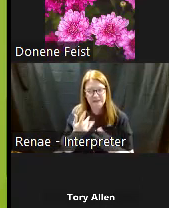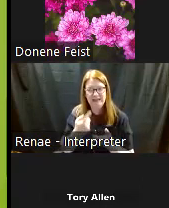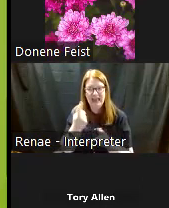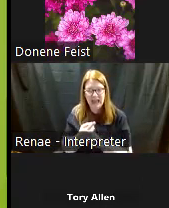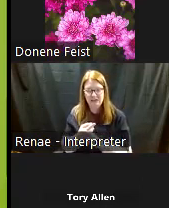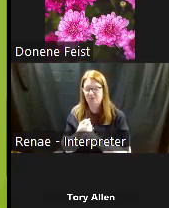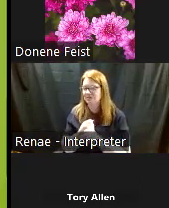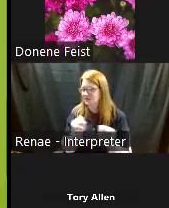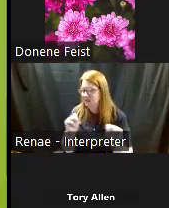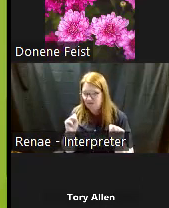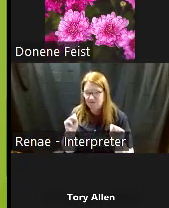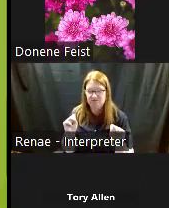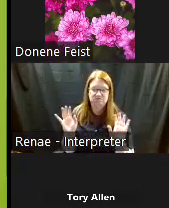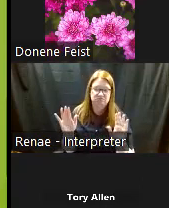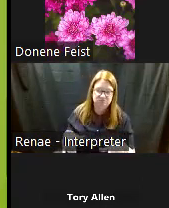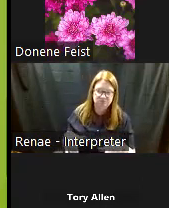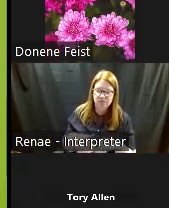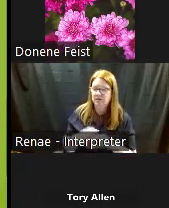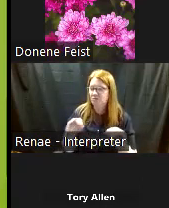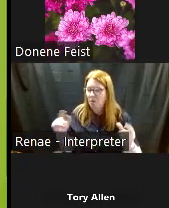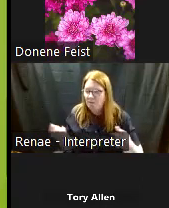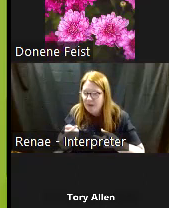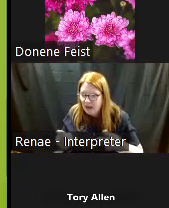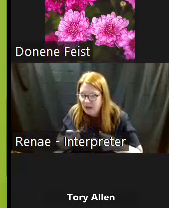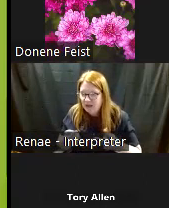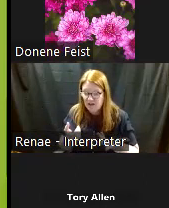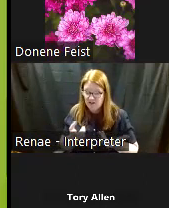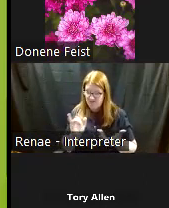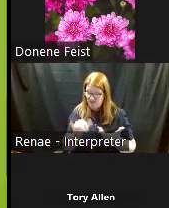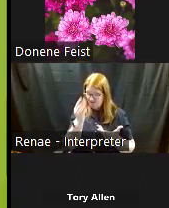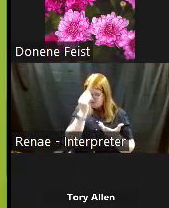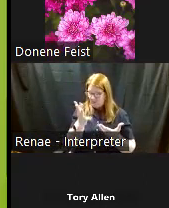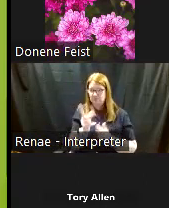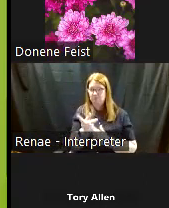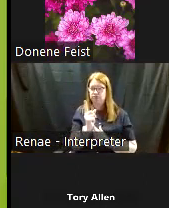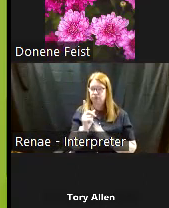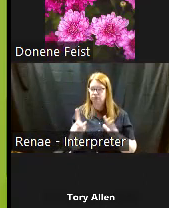reliable, safe, non-invasive, and gives us the information we need quickly.